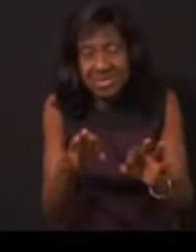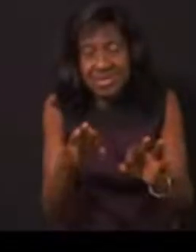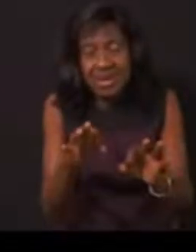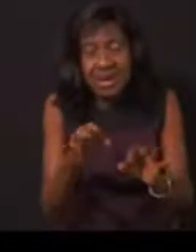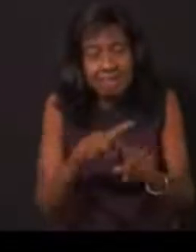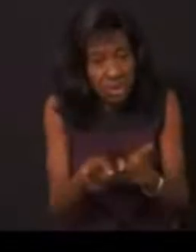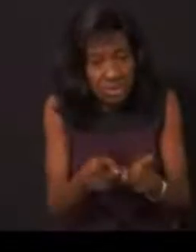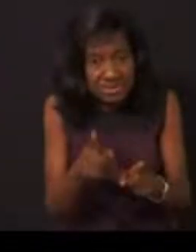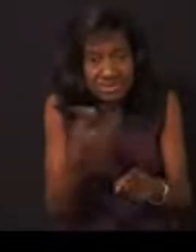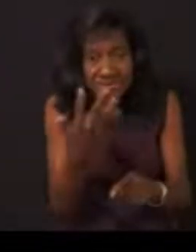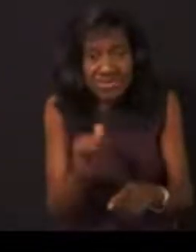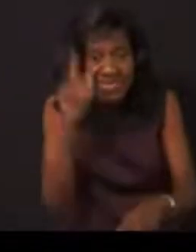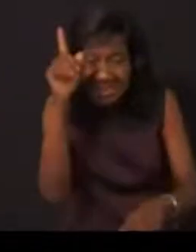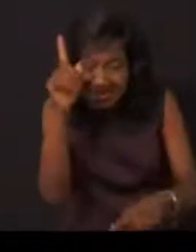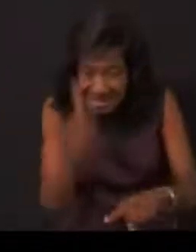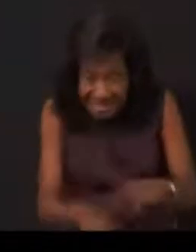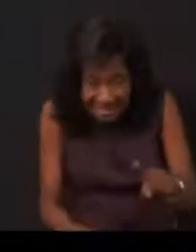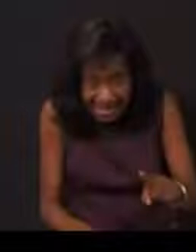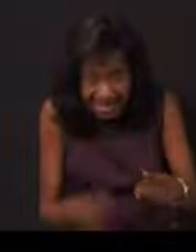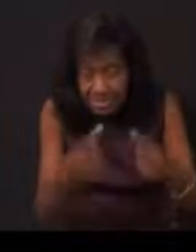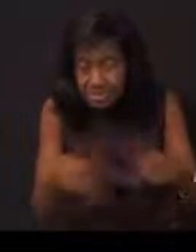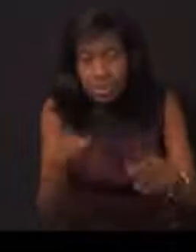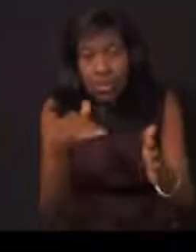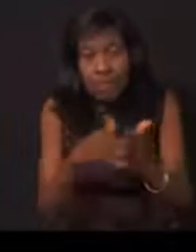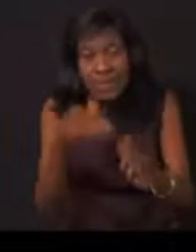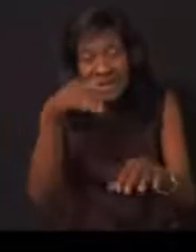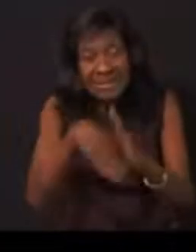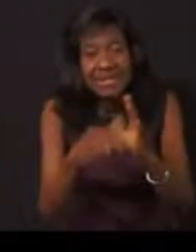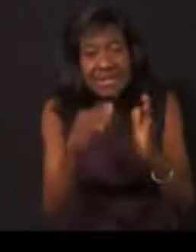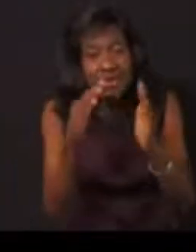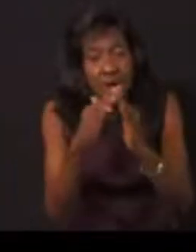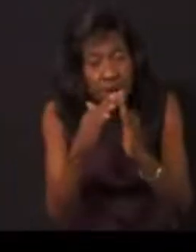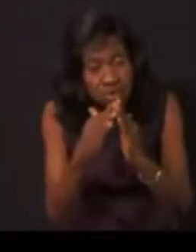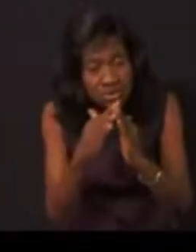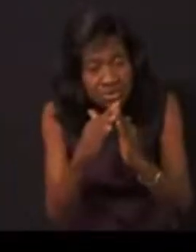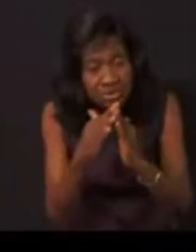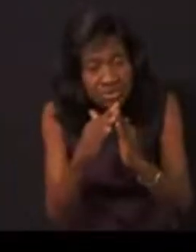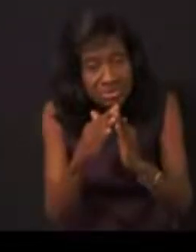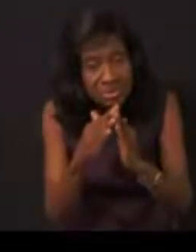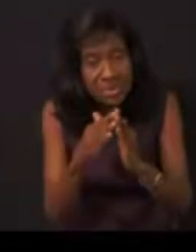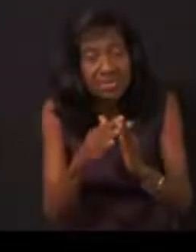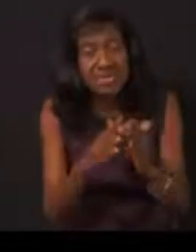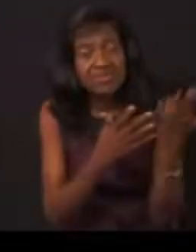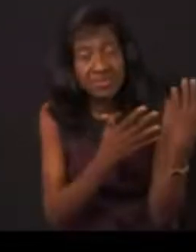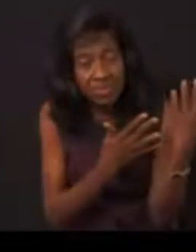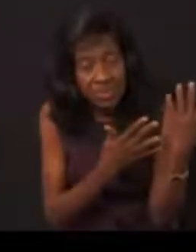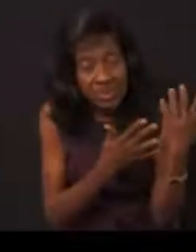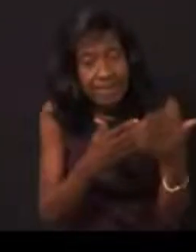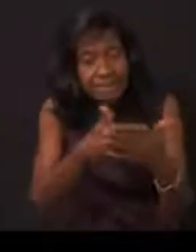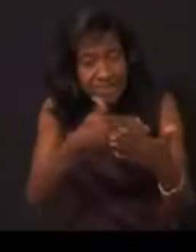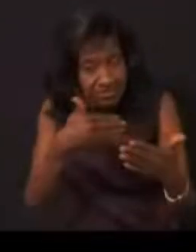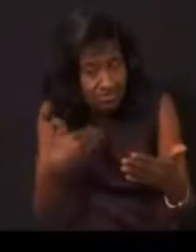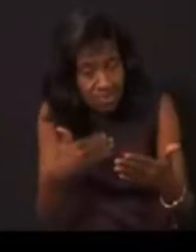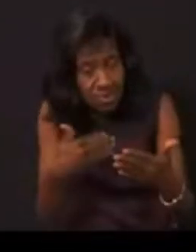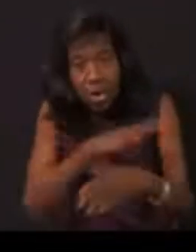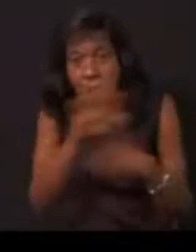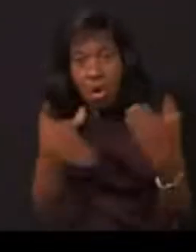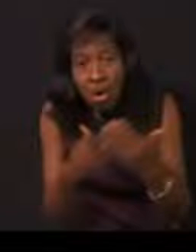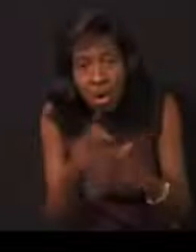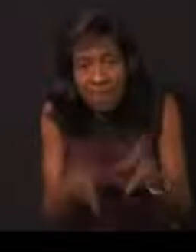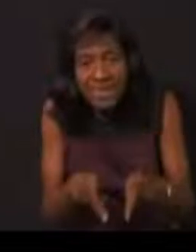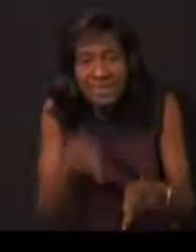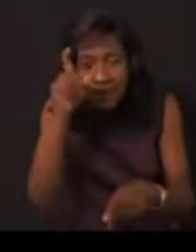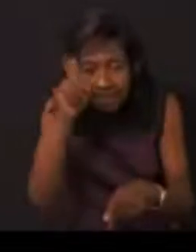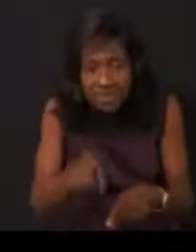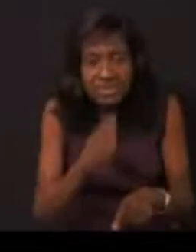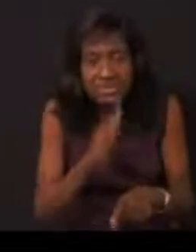the home until the positive case and other household members have tested negative. Now, we